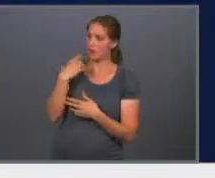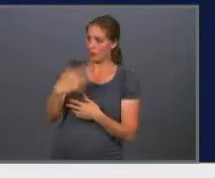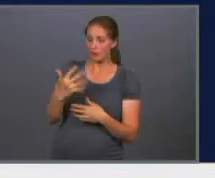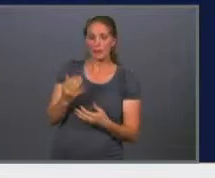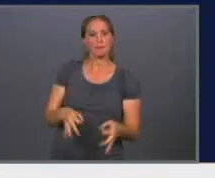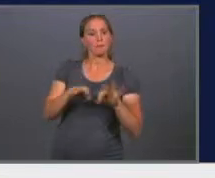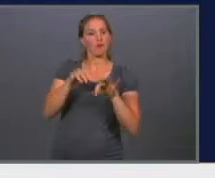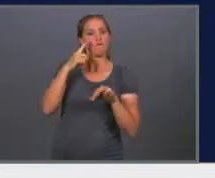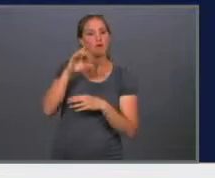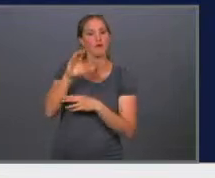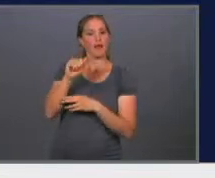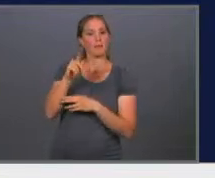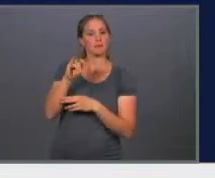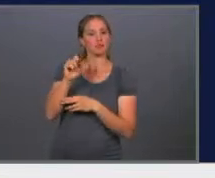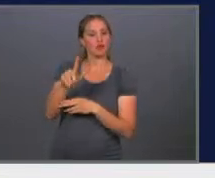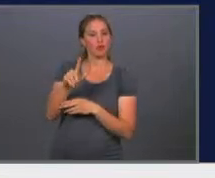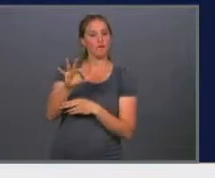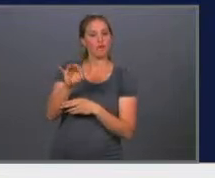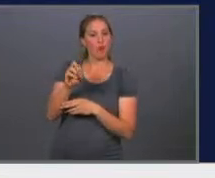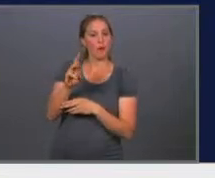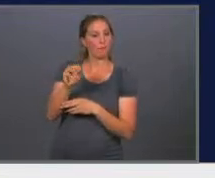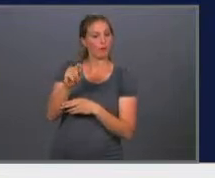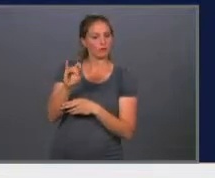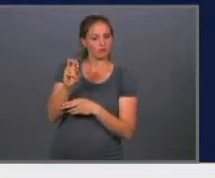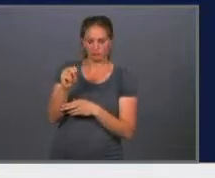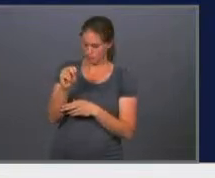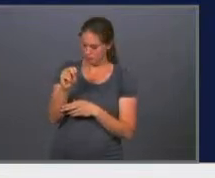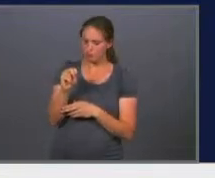formation. And so we shouldn't